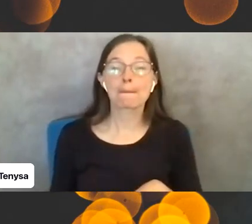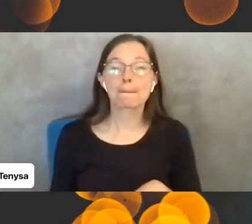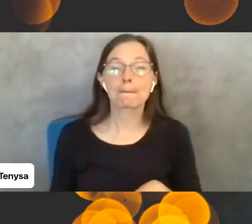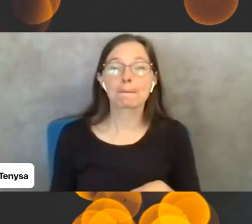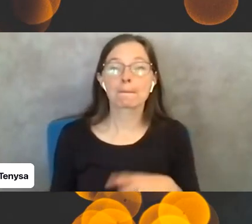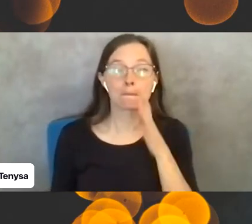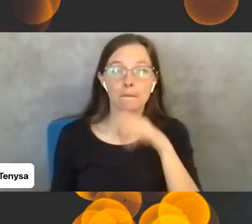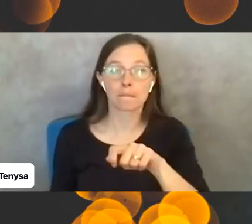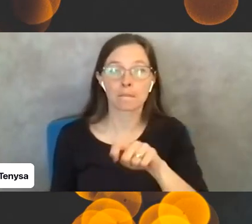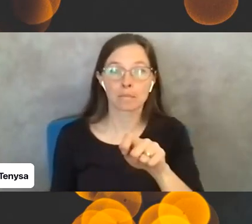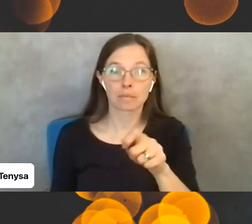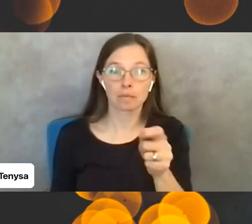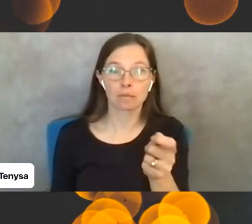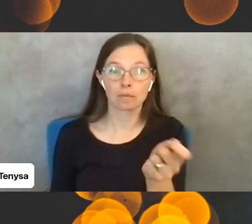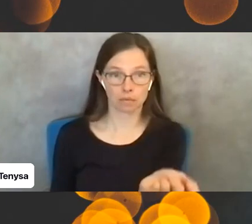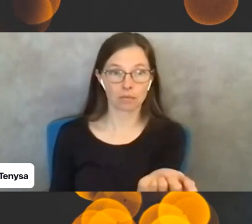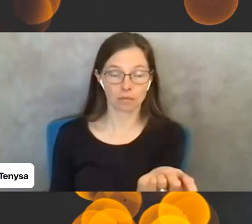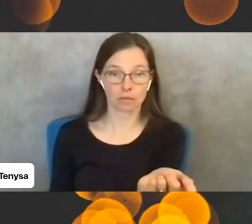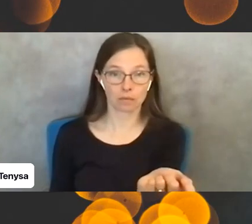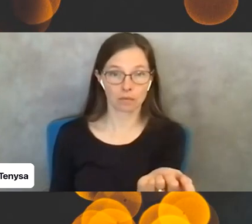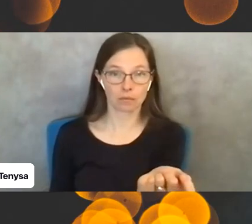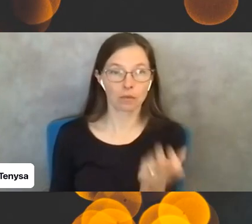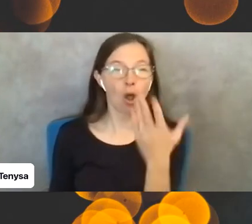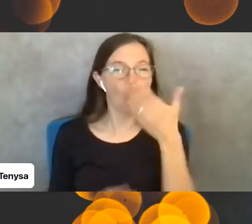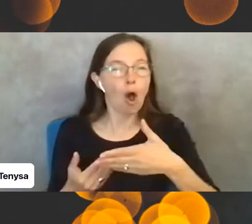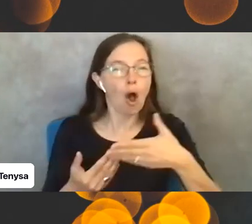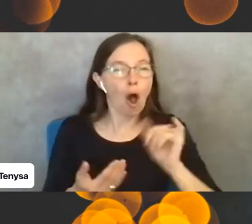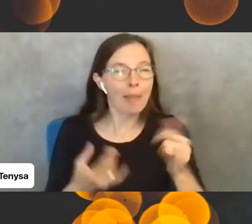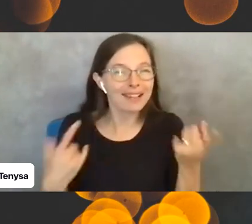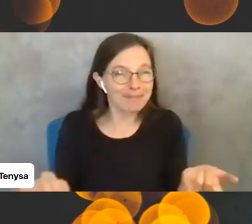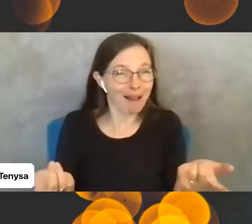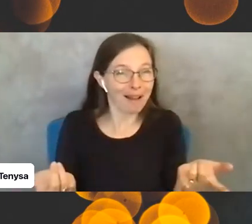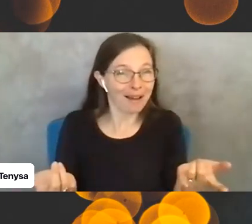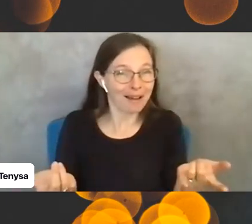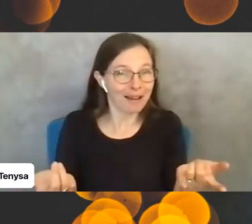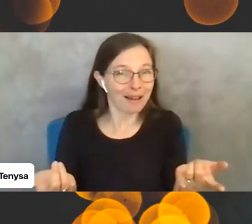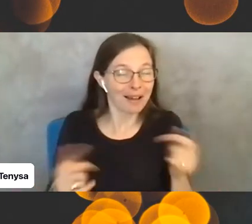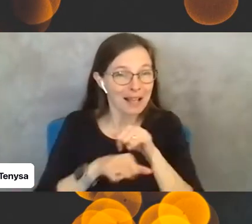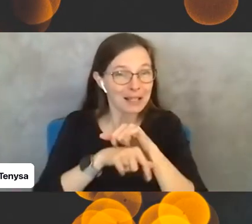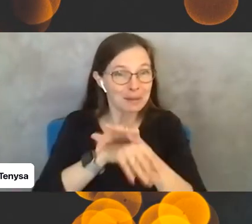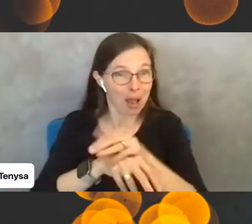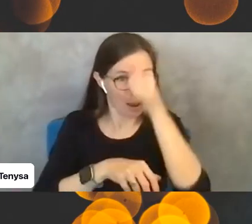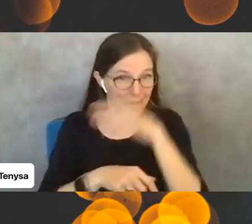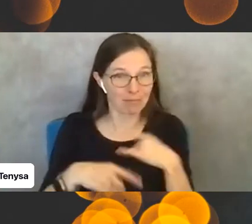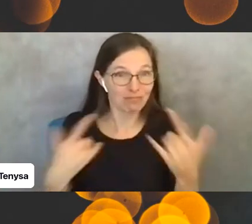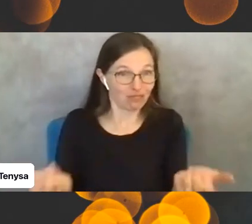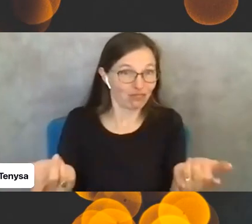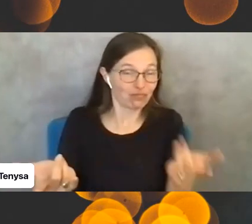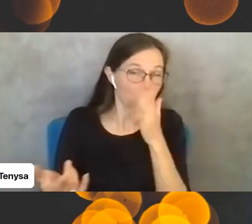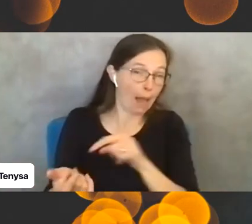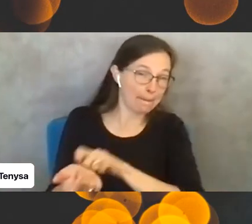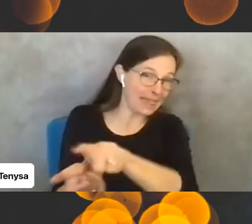wrist as if you're like Spider-Man and you're like about to like, you know, do a little bit of like spider web